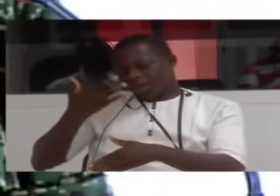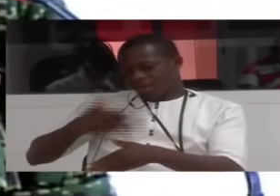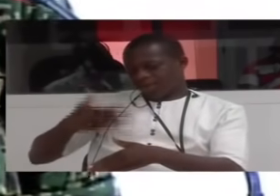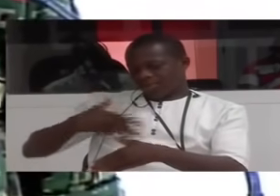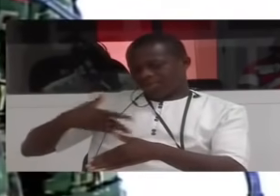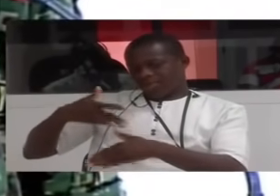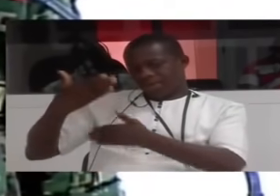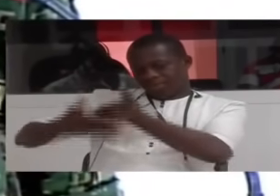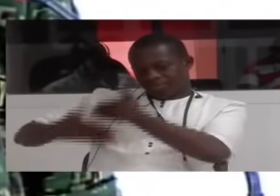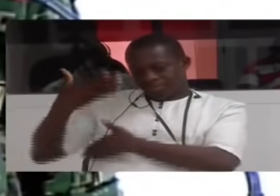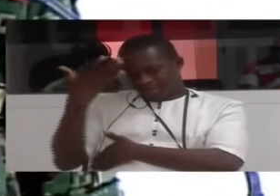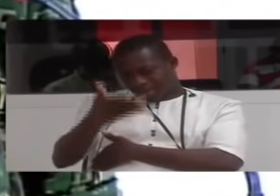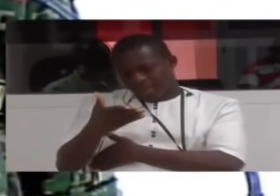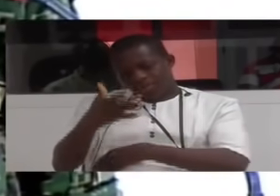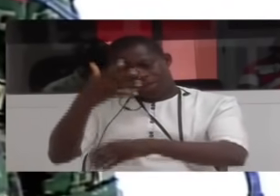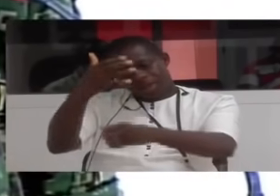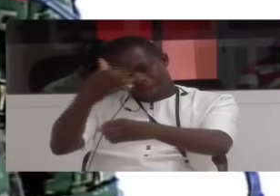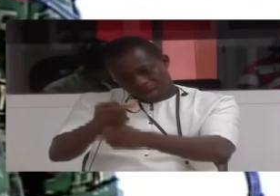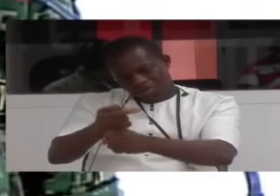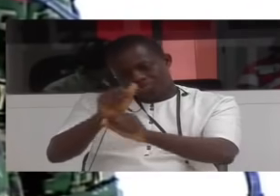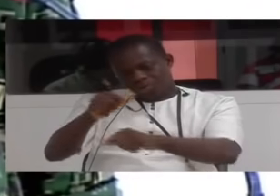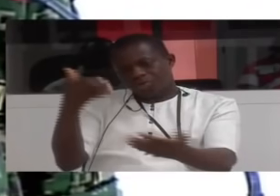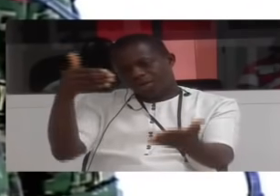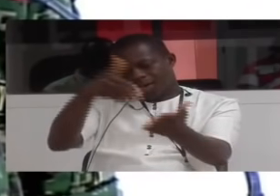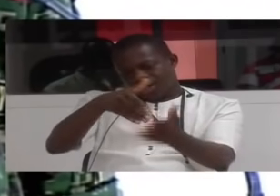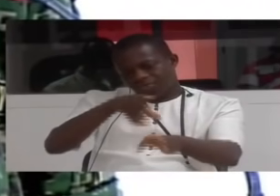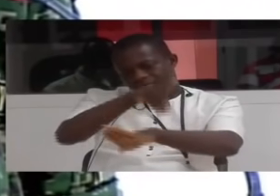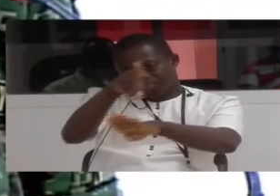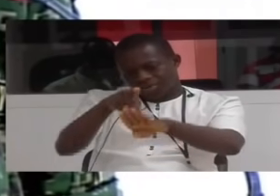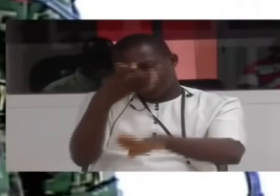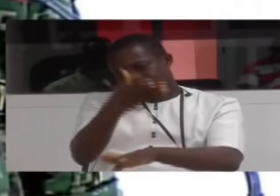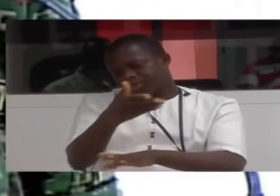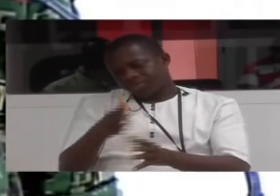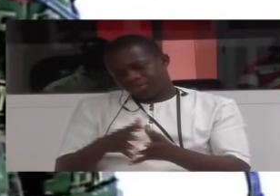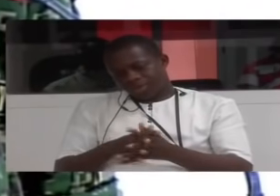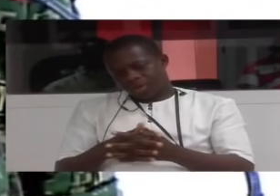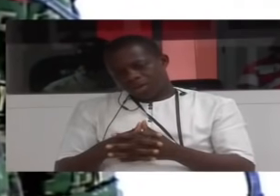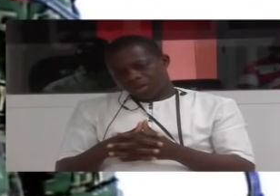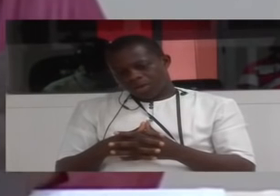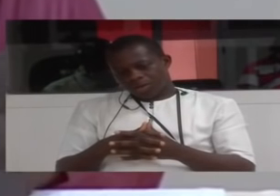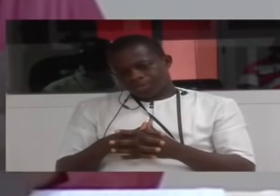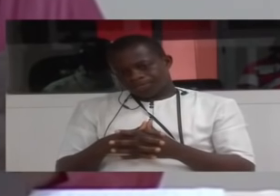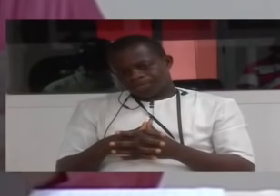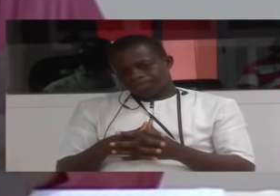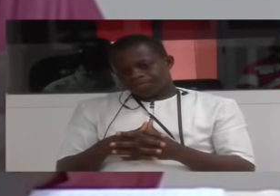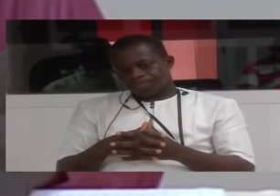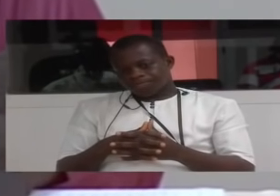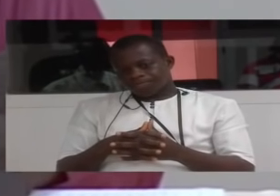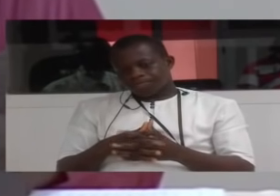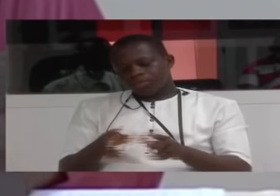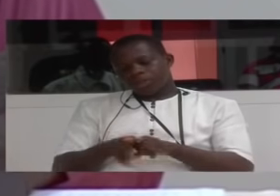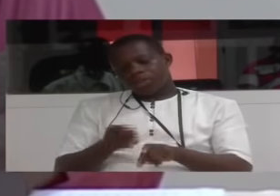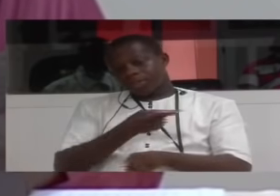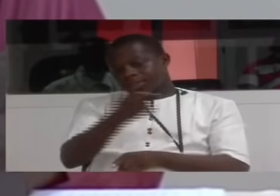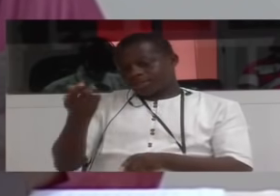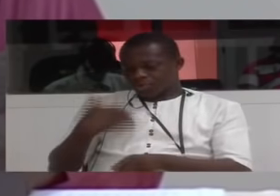She told the people that she lived with to assist her so that she could access the president. So gay dimbalé